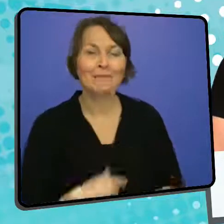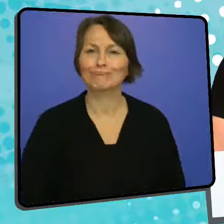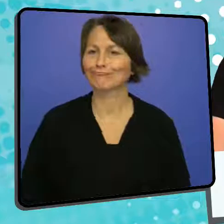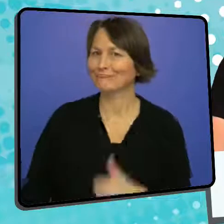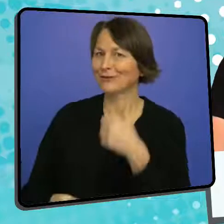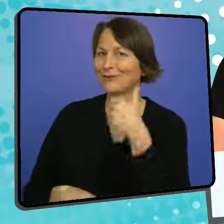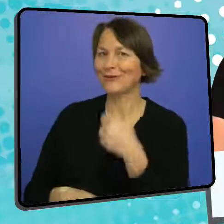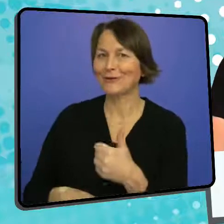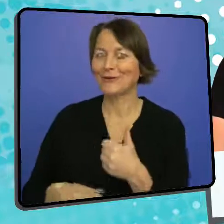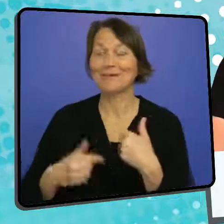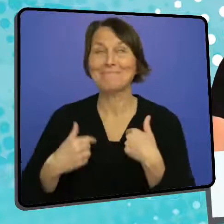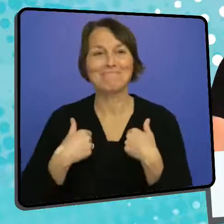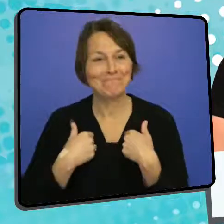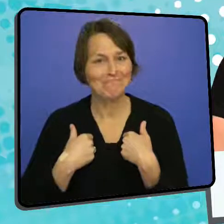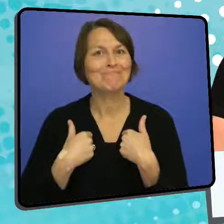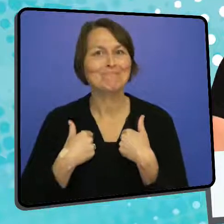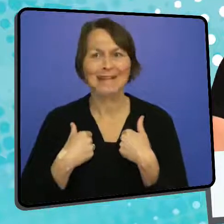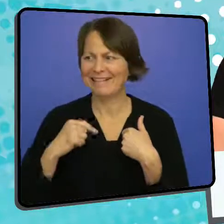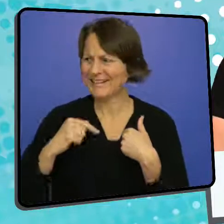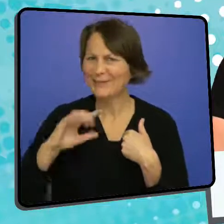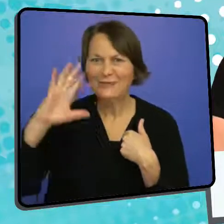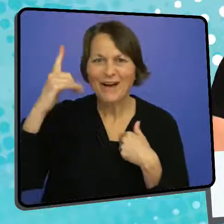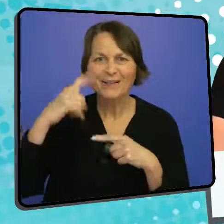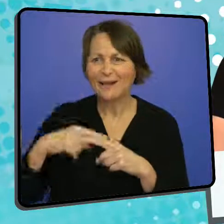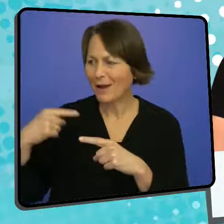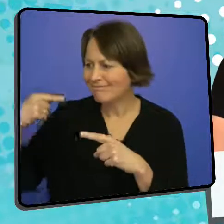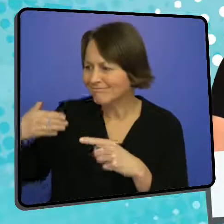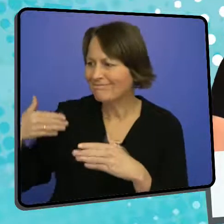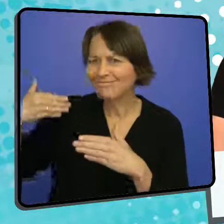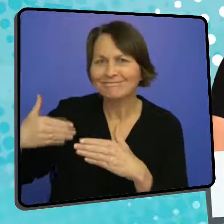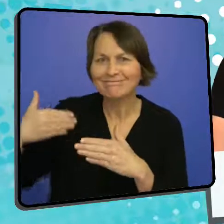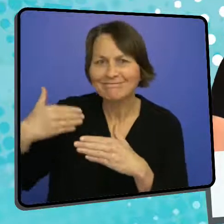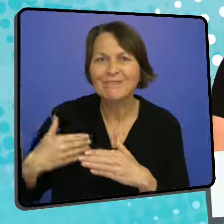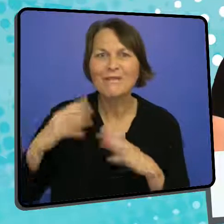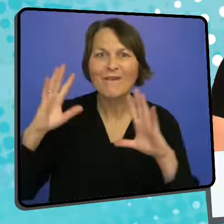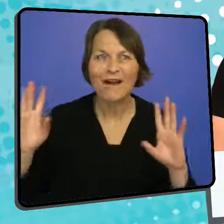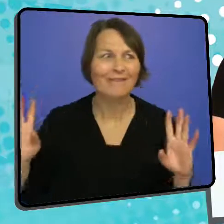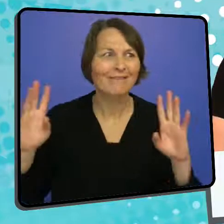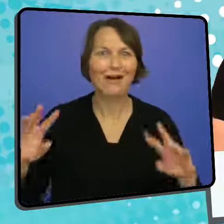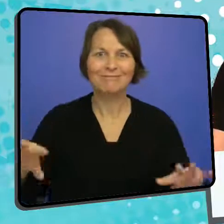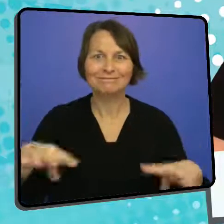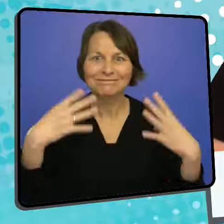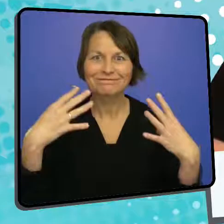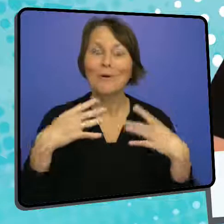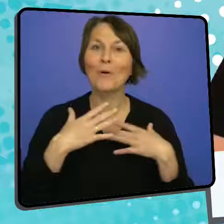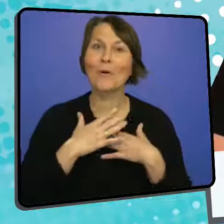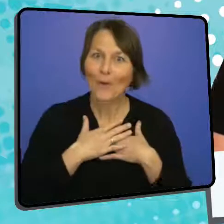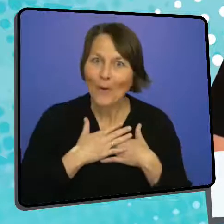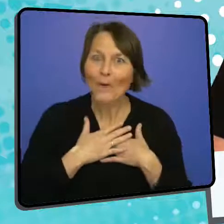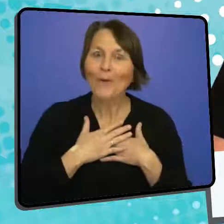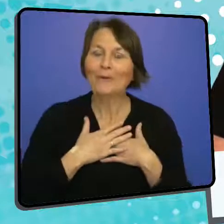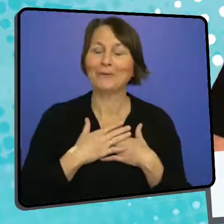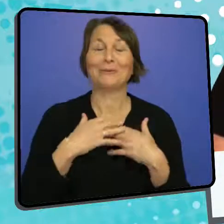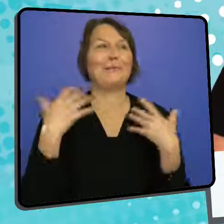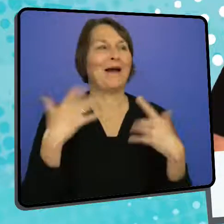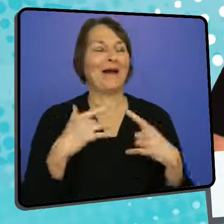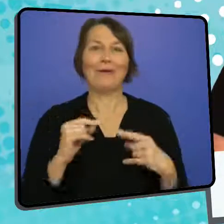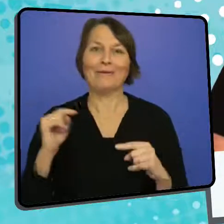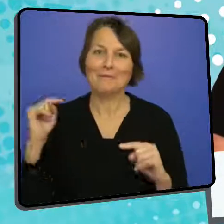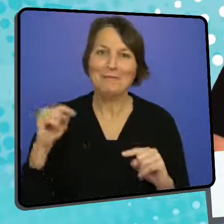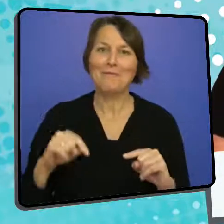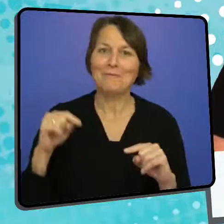I am good. It's fifth episode. Can't believe it already. We get better every time, which is always nice if